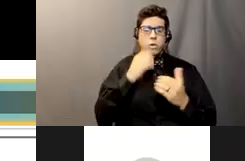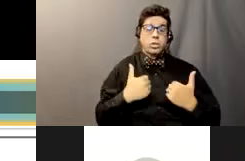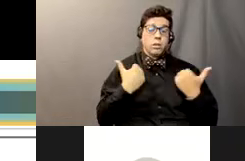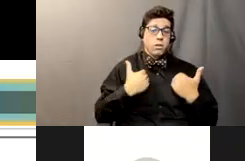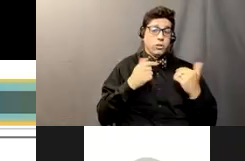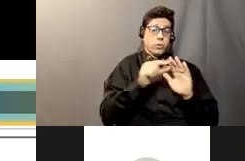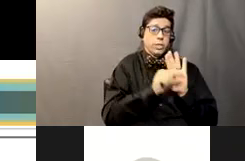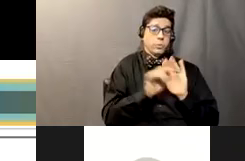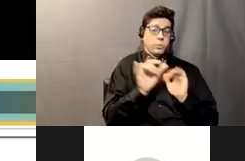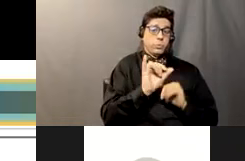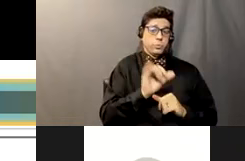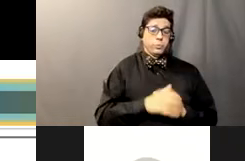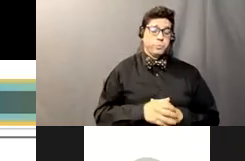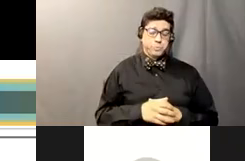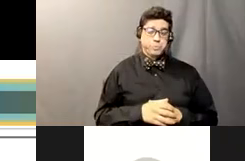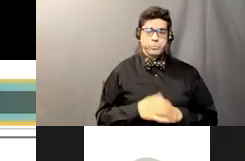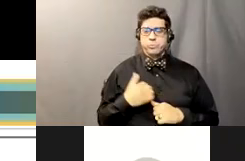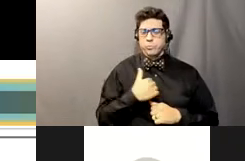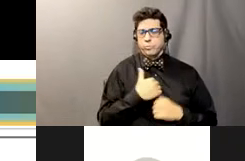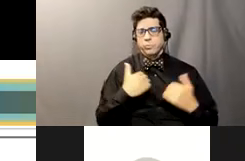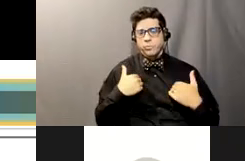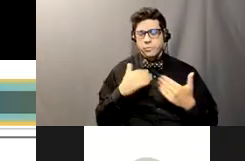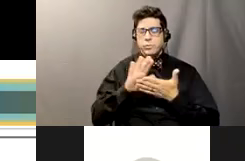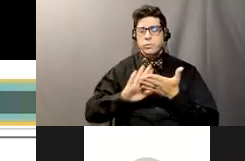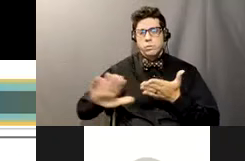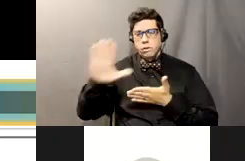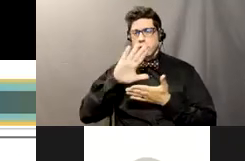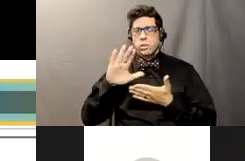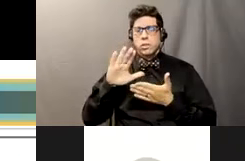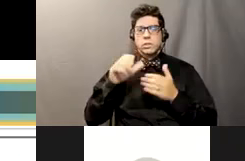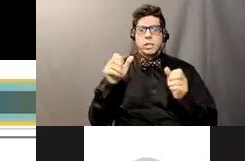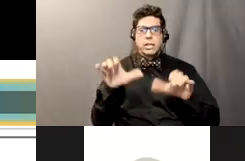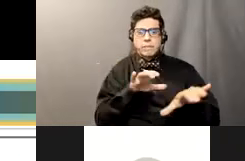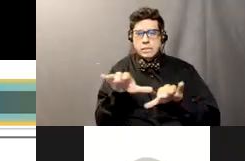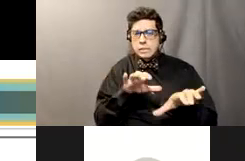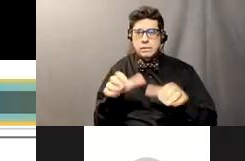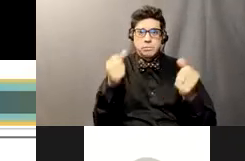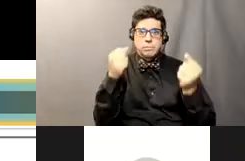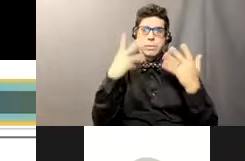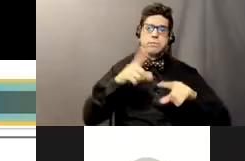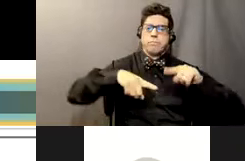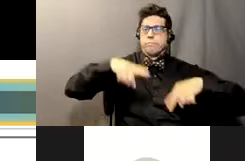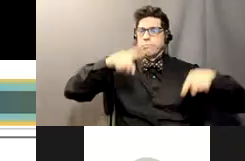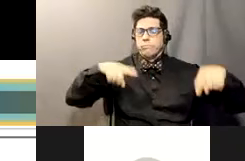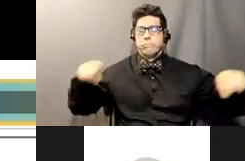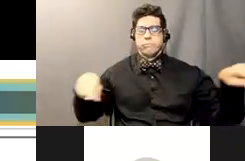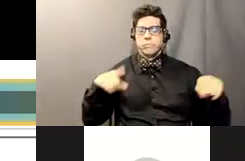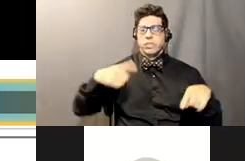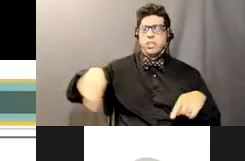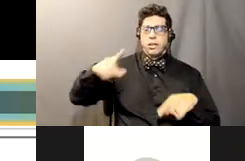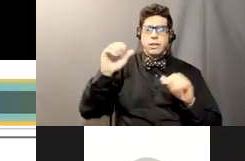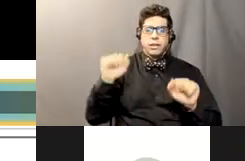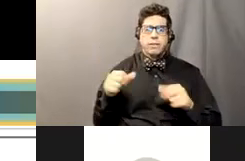well. We have a variety of college and career activities, so it allows students to visit other campuses,